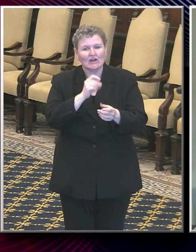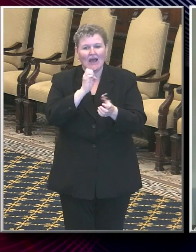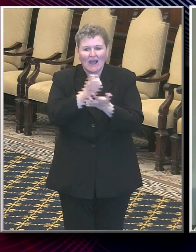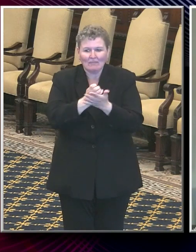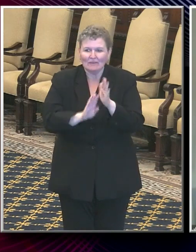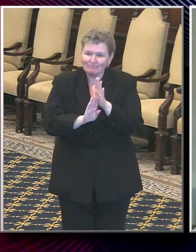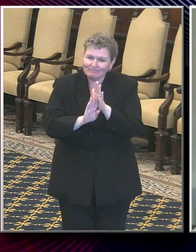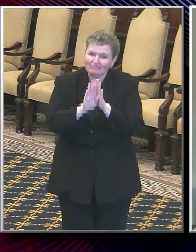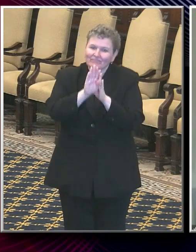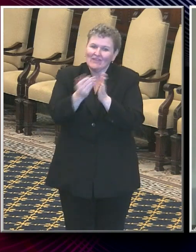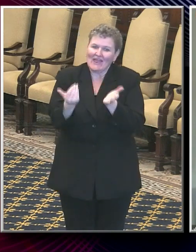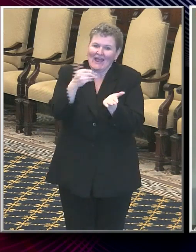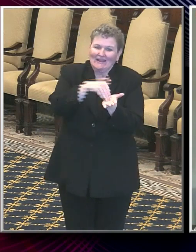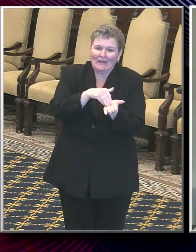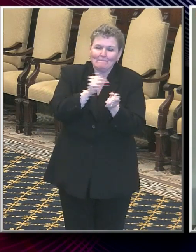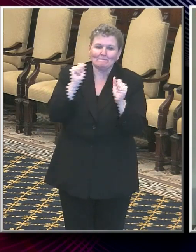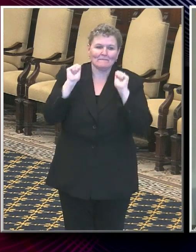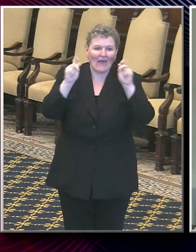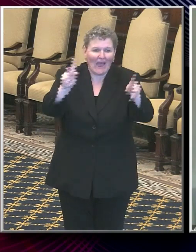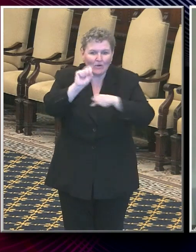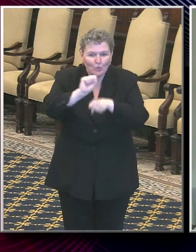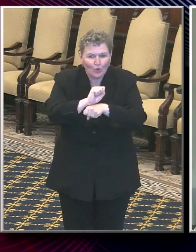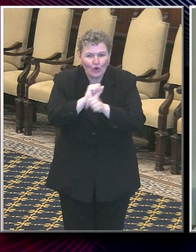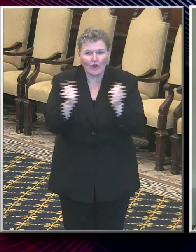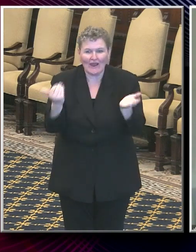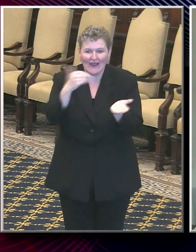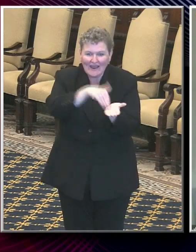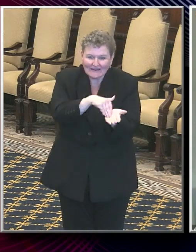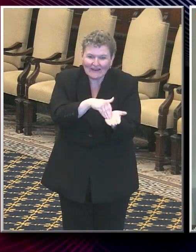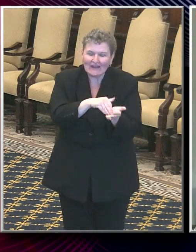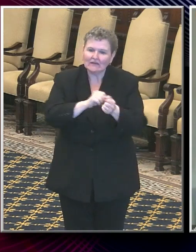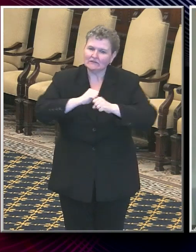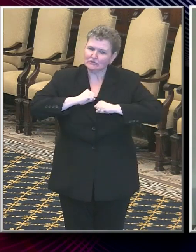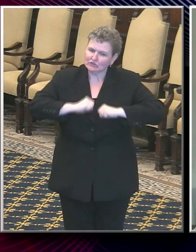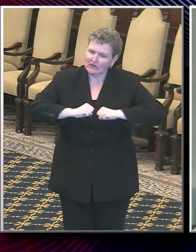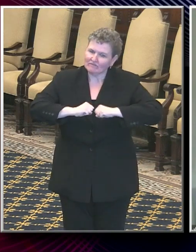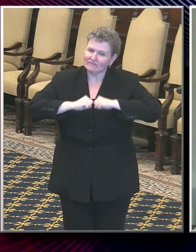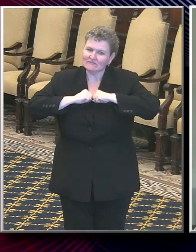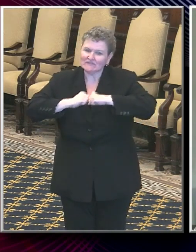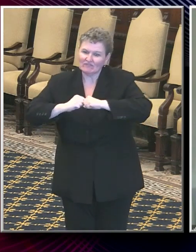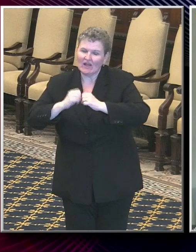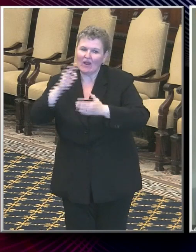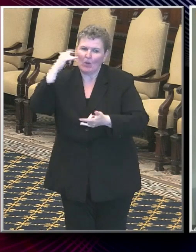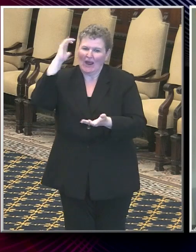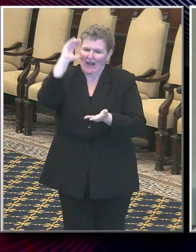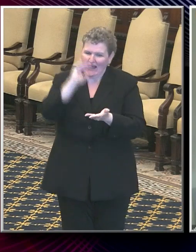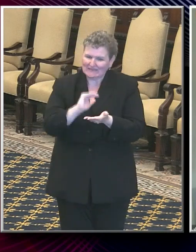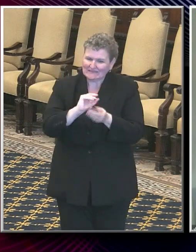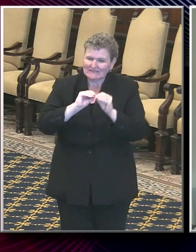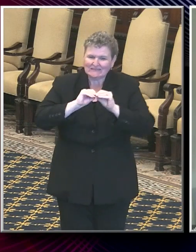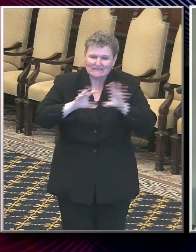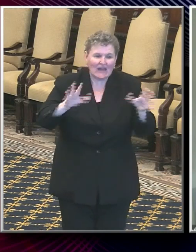issues of unemployment without having the virus get more transmission. For more information,